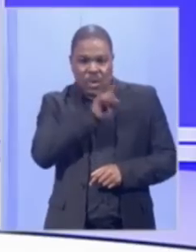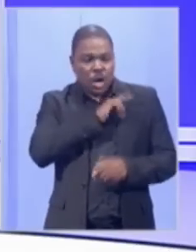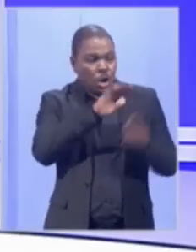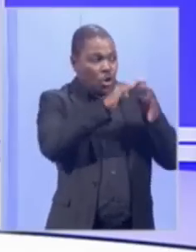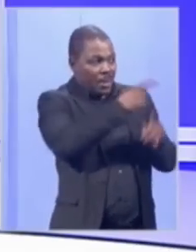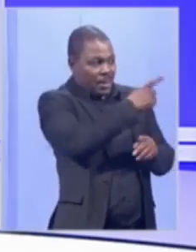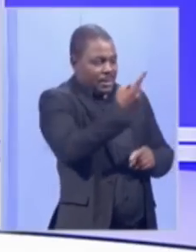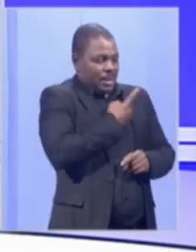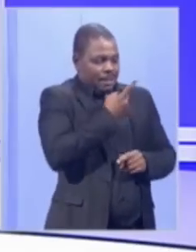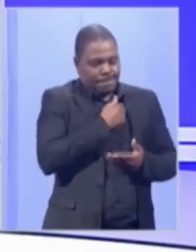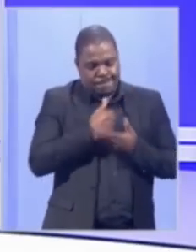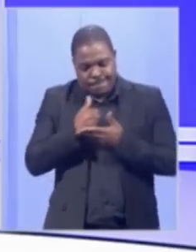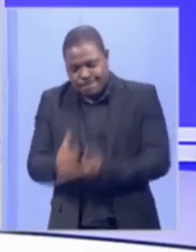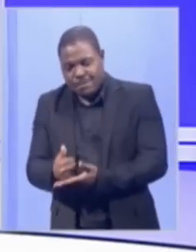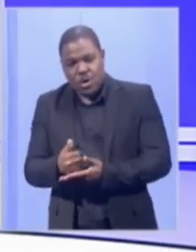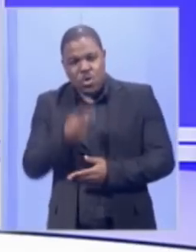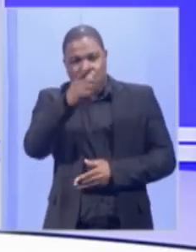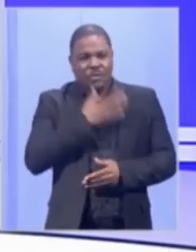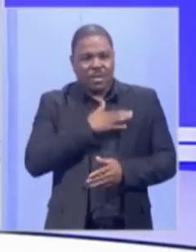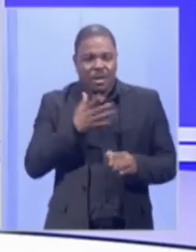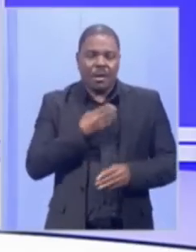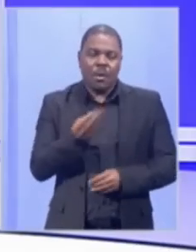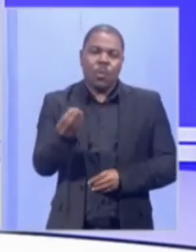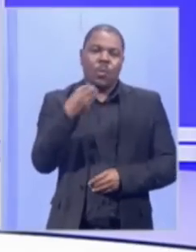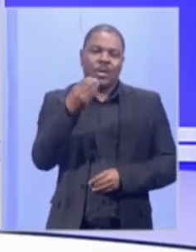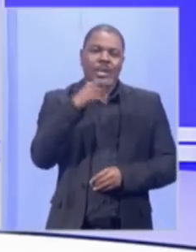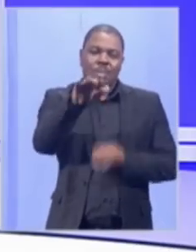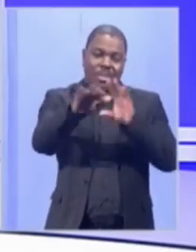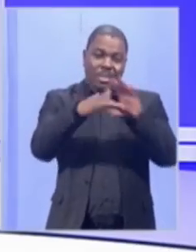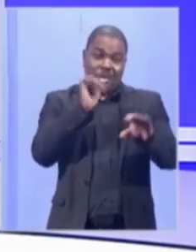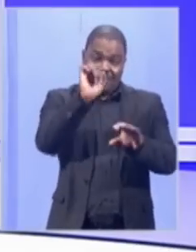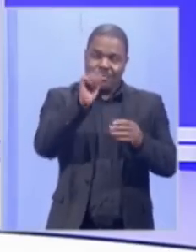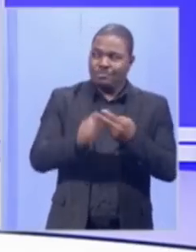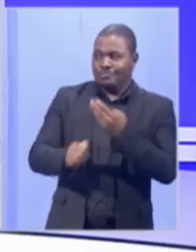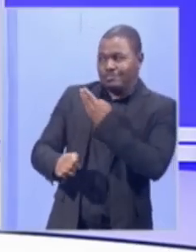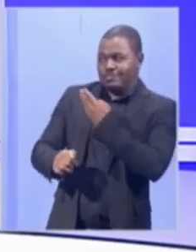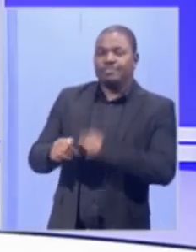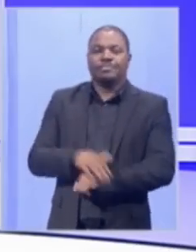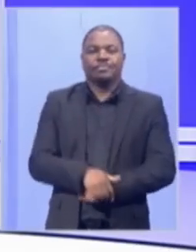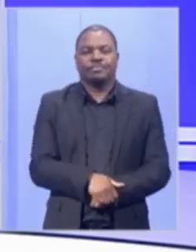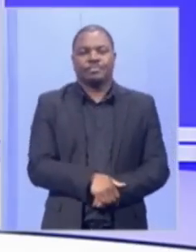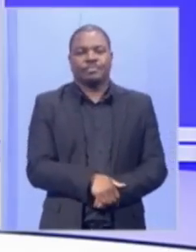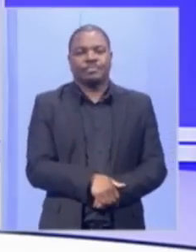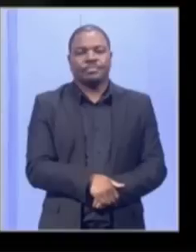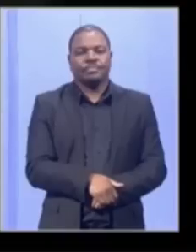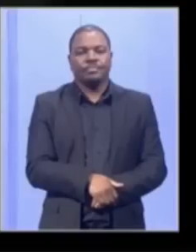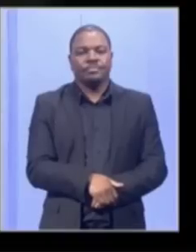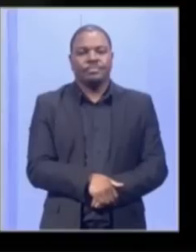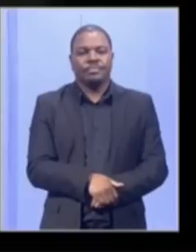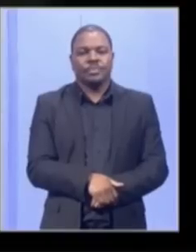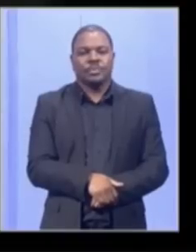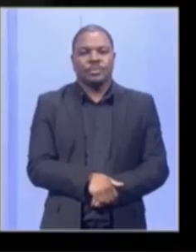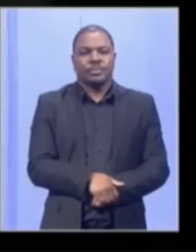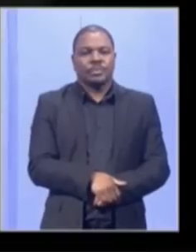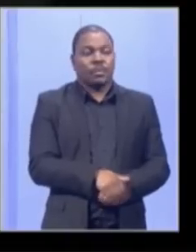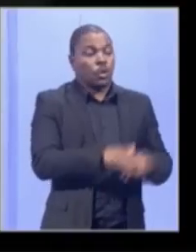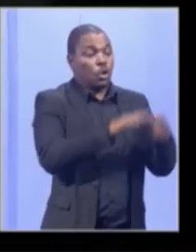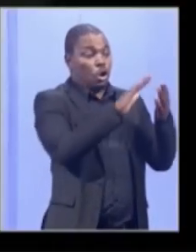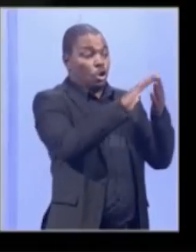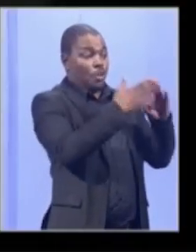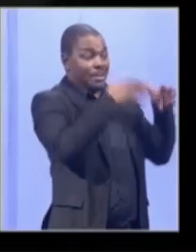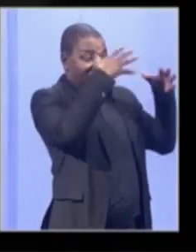baahi ba se entseng maikutlo a hao a latela ka kgatiso ya video ya WhatsApp ke leboa sephetho se